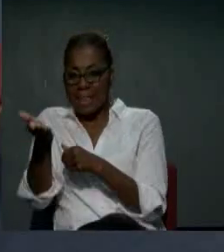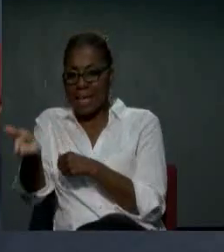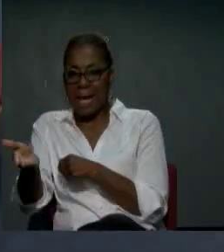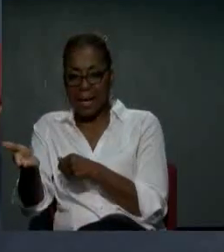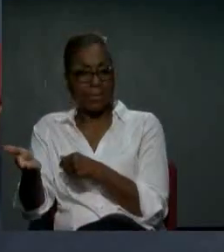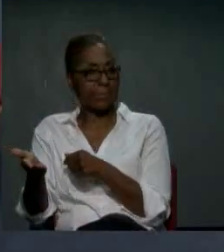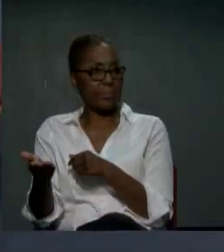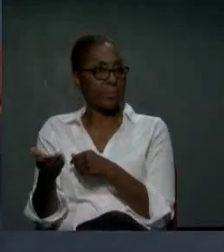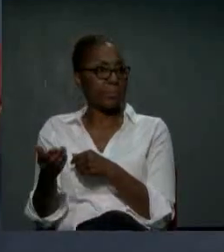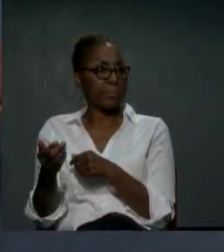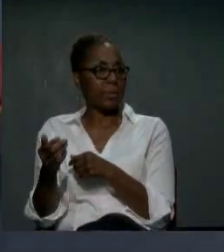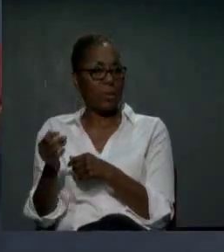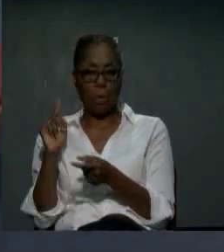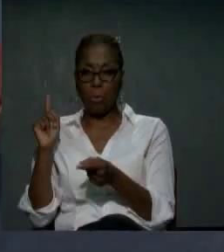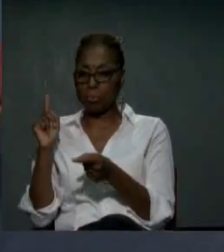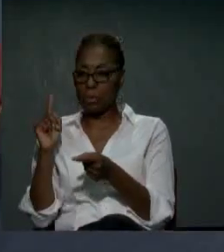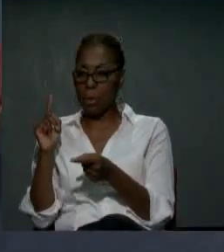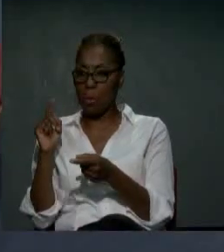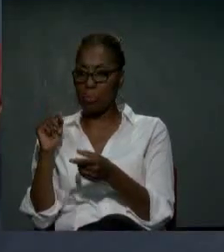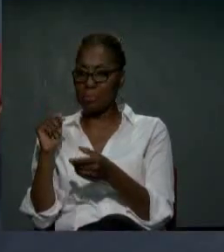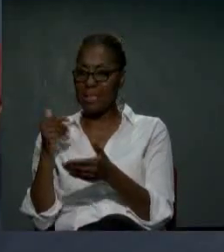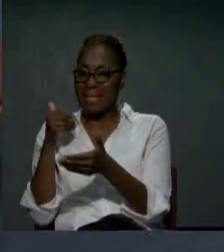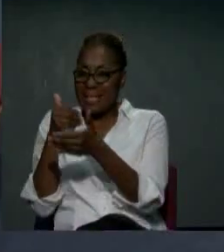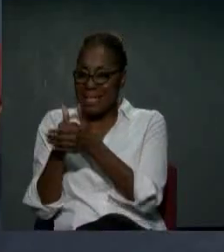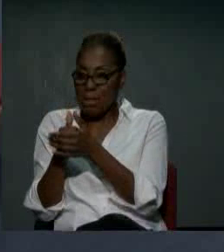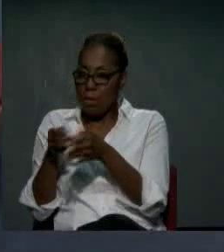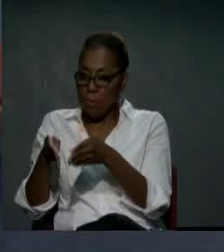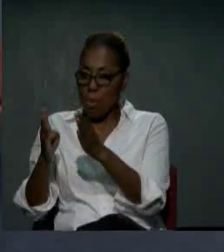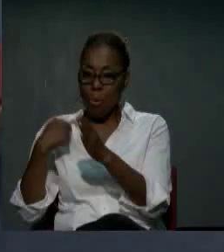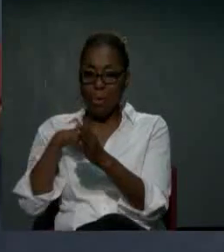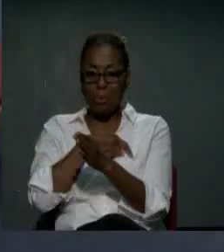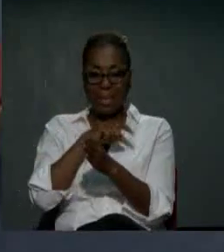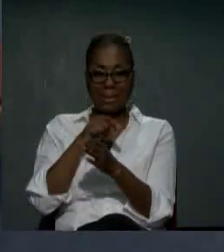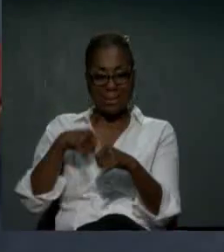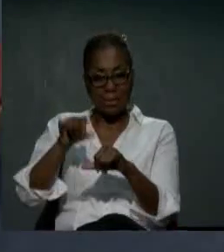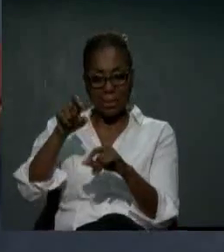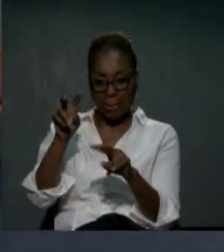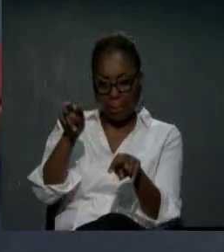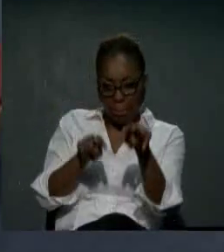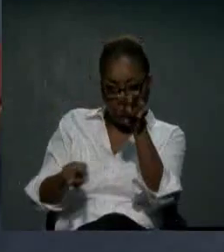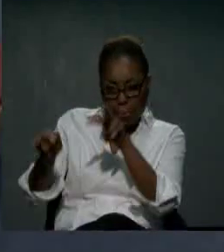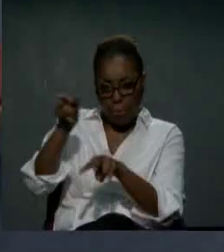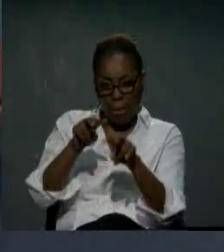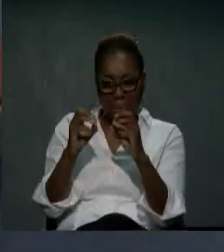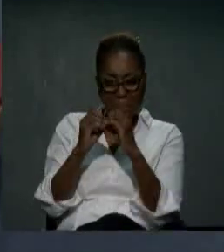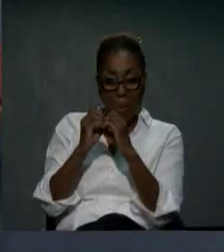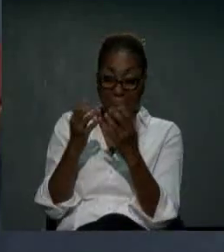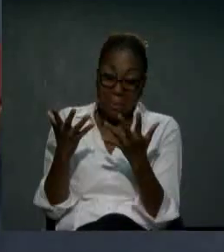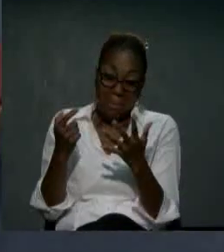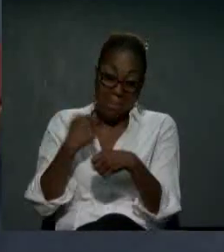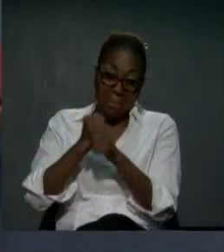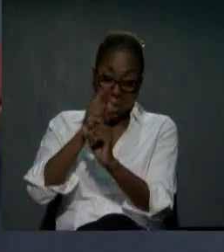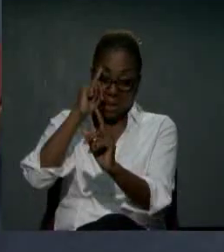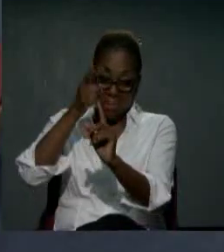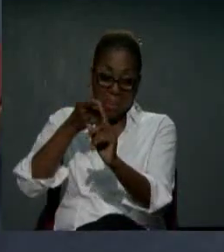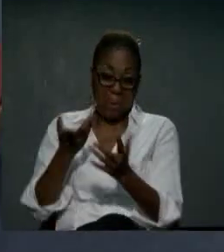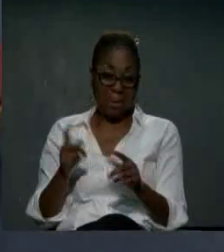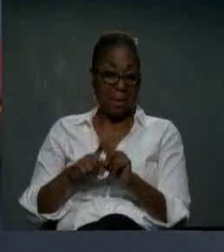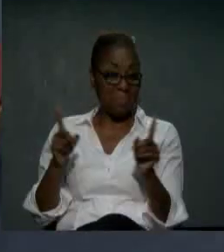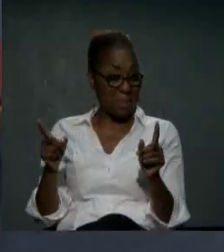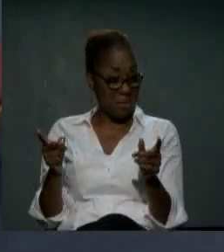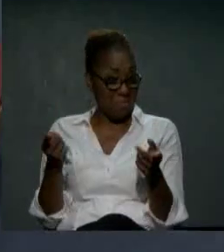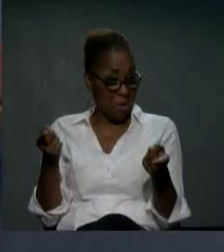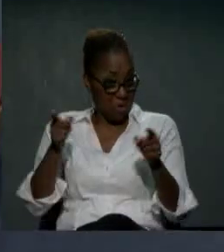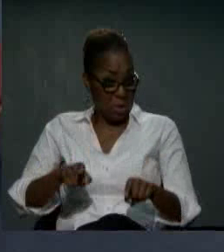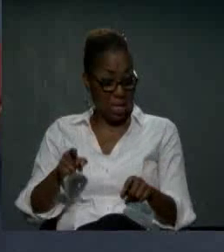a road. And I think we just need to look at this and assess this. I'm just making a point. But could you agree